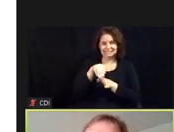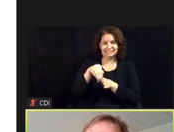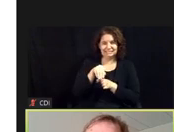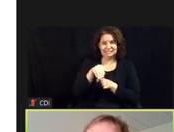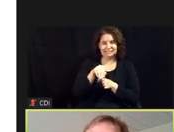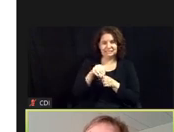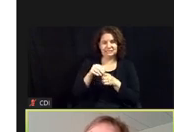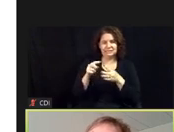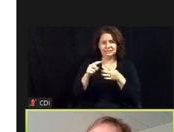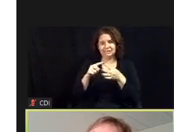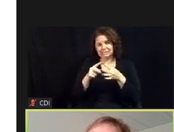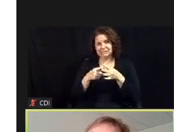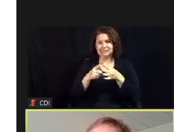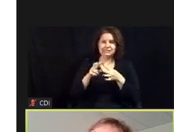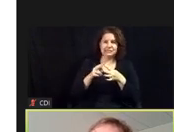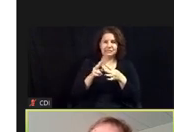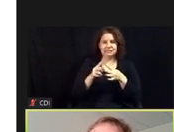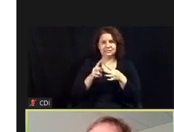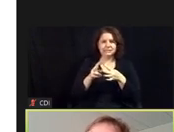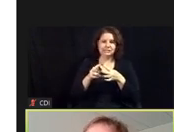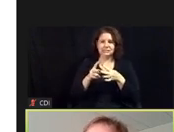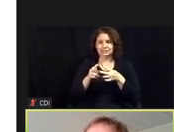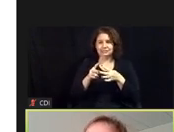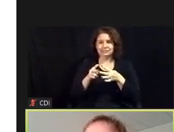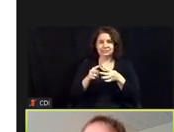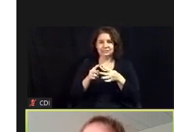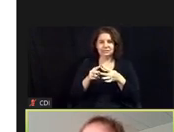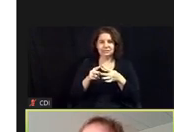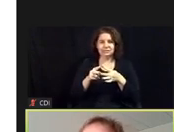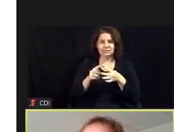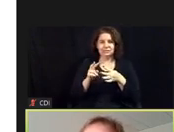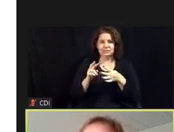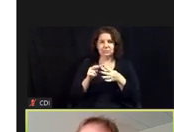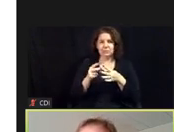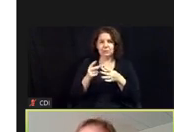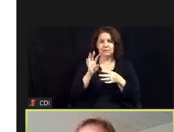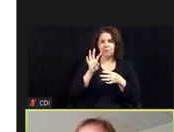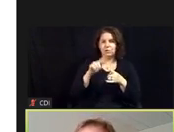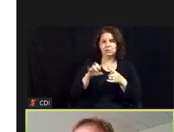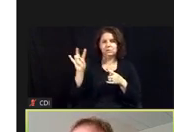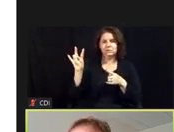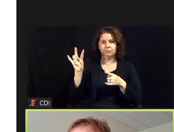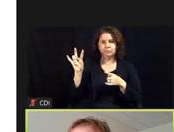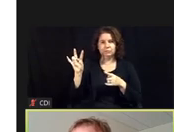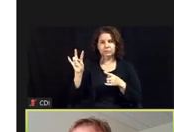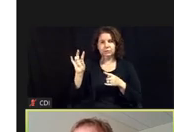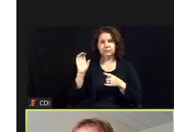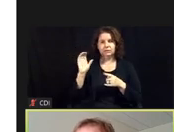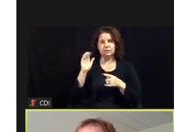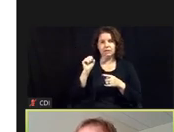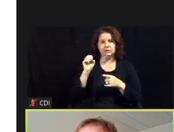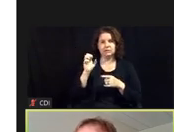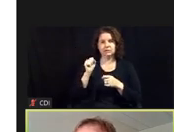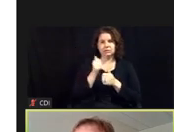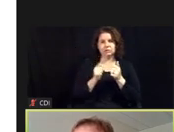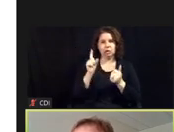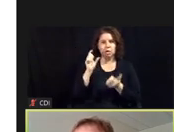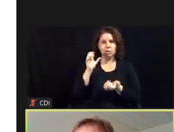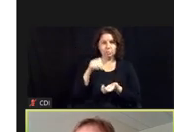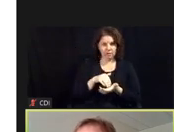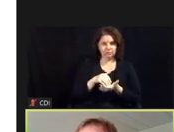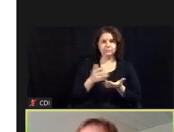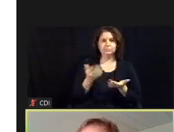category, substantial, which would correspond to 4 to 7 cases per 100,000 residents on average over a period of a week, and 5 to